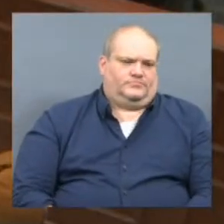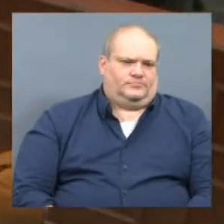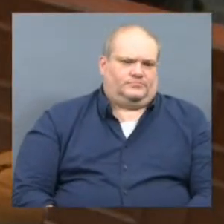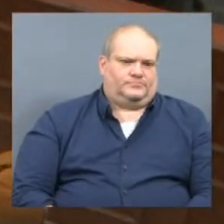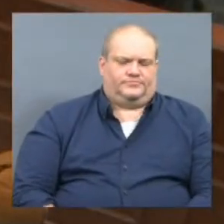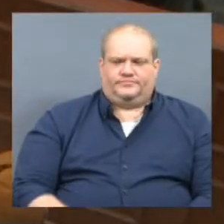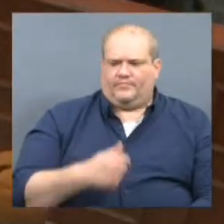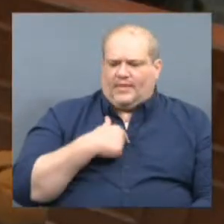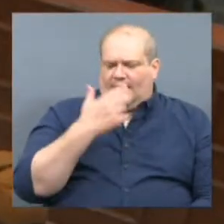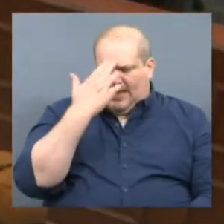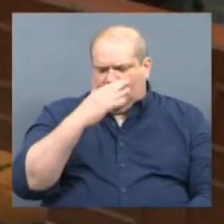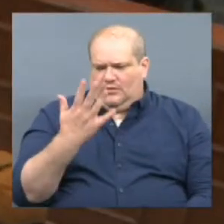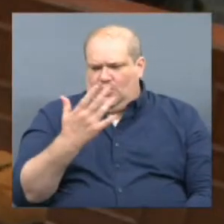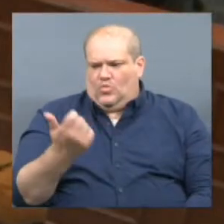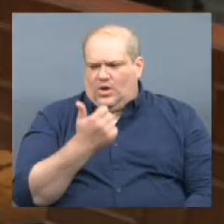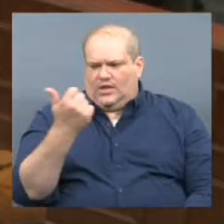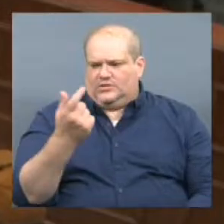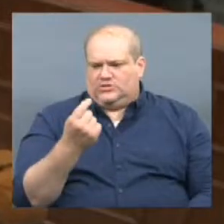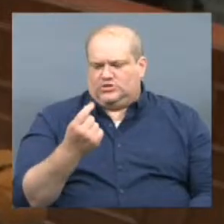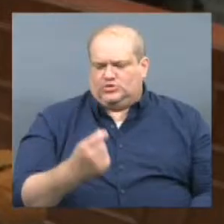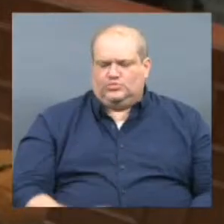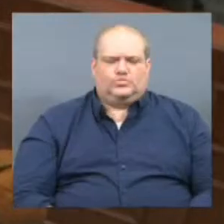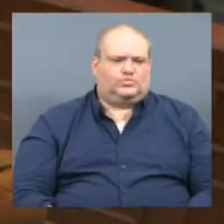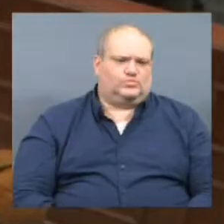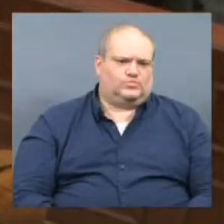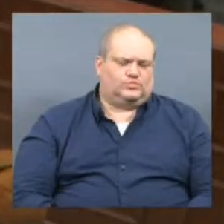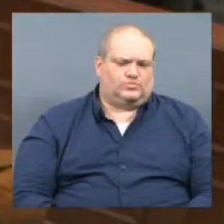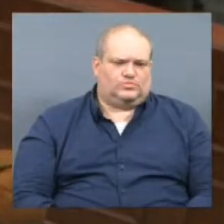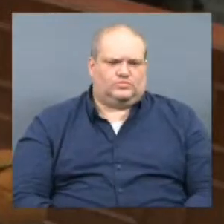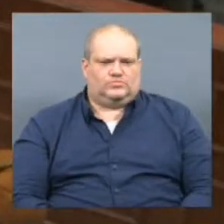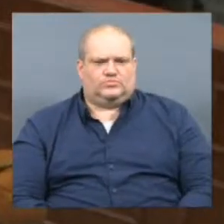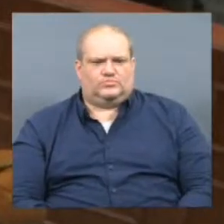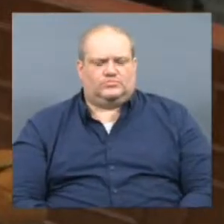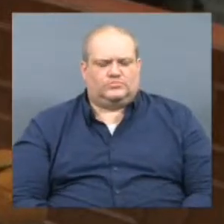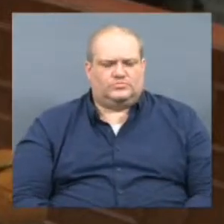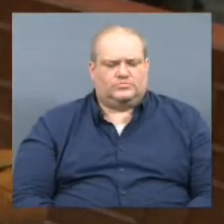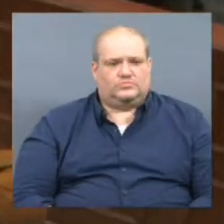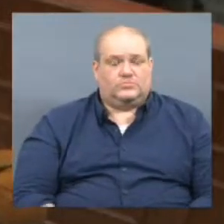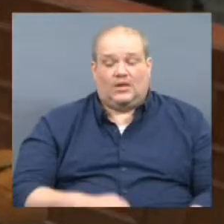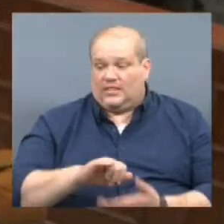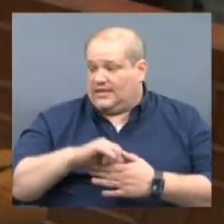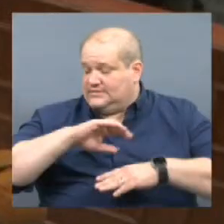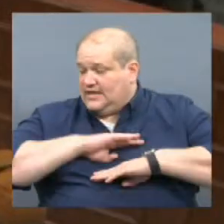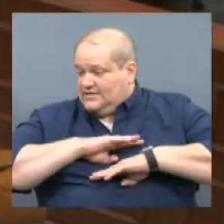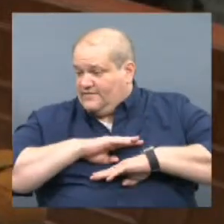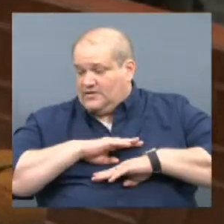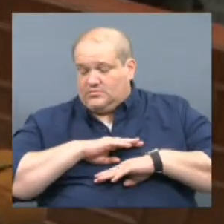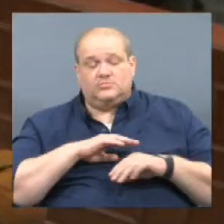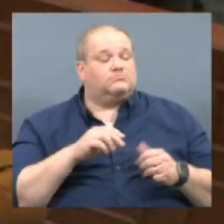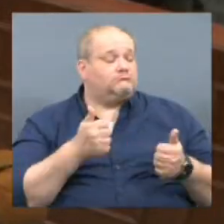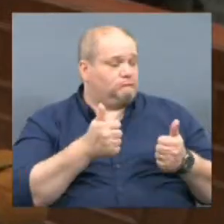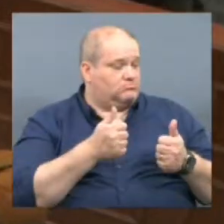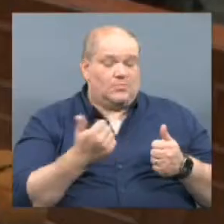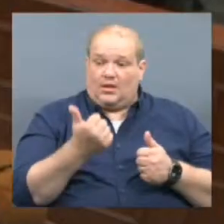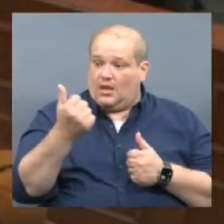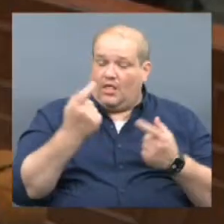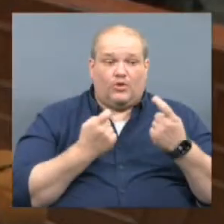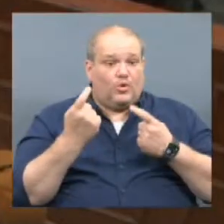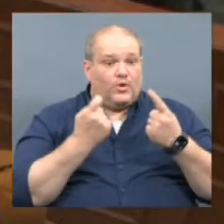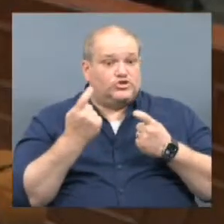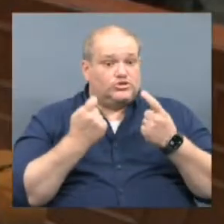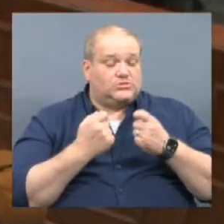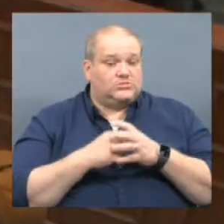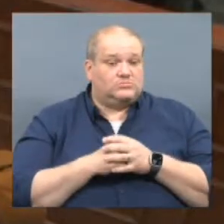I don't know what else to do, Yes, sir. Was that satisfactory? Okay, any other questions from any other